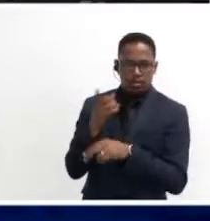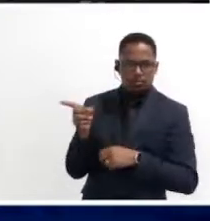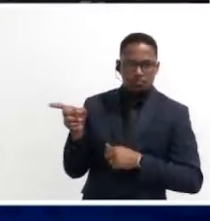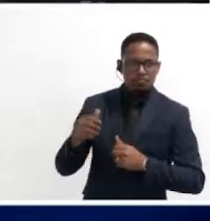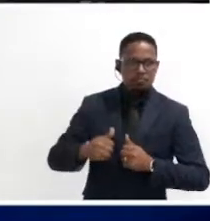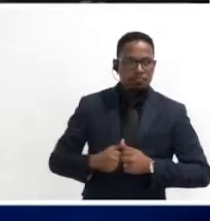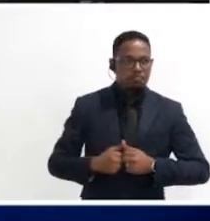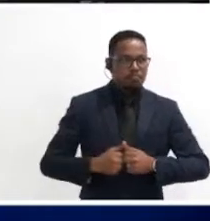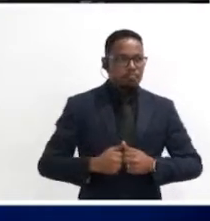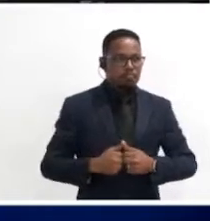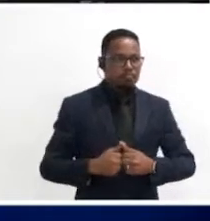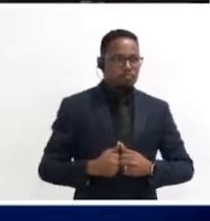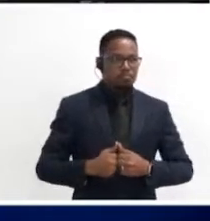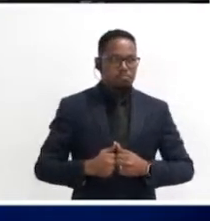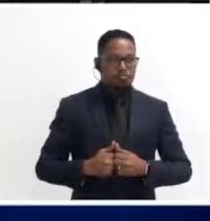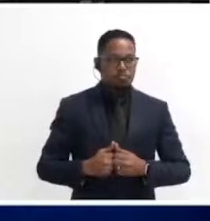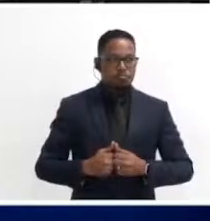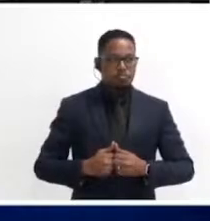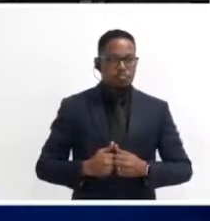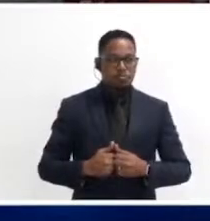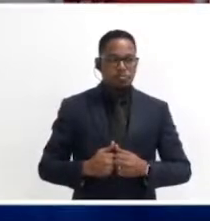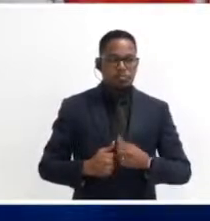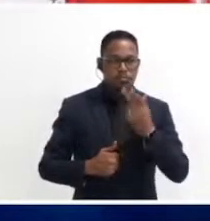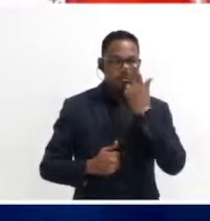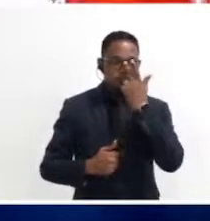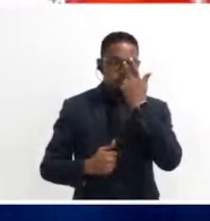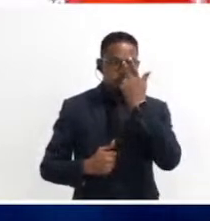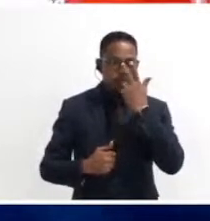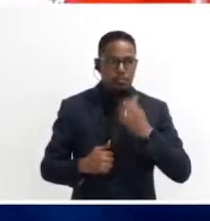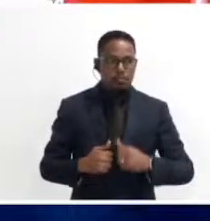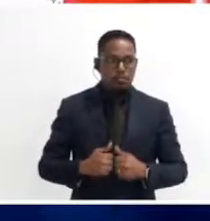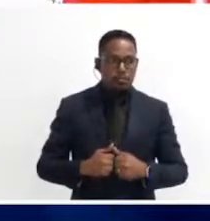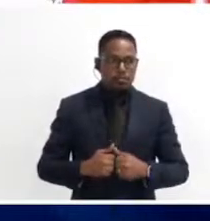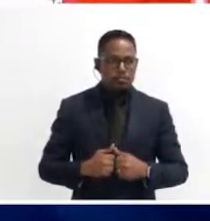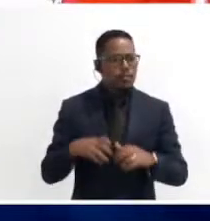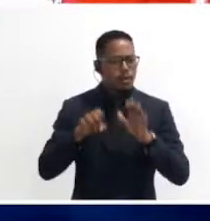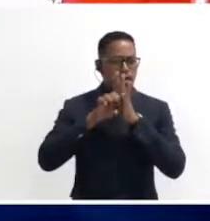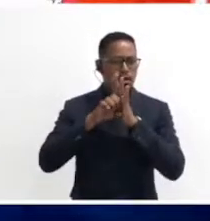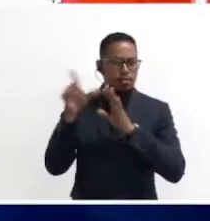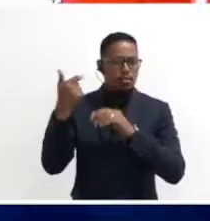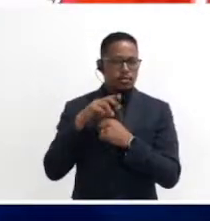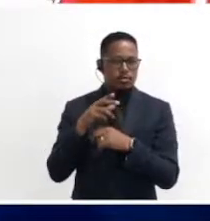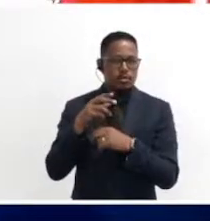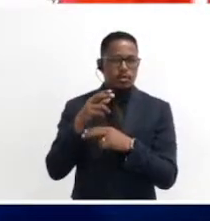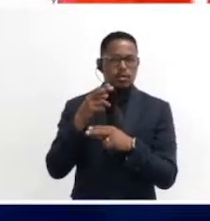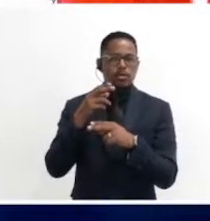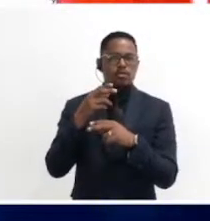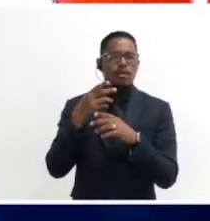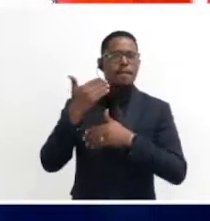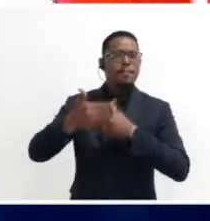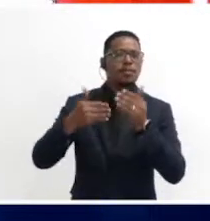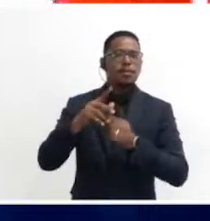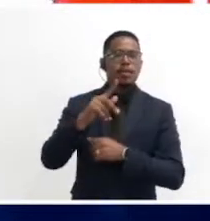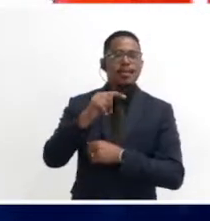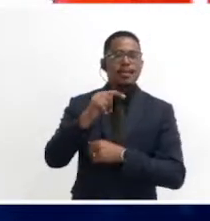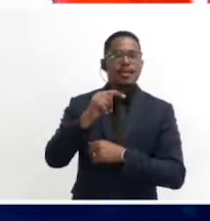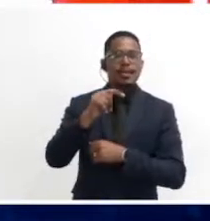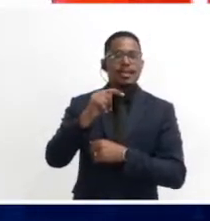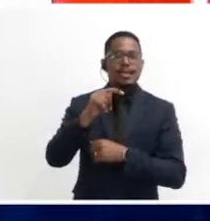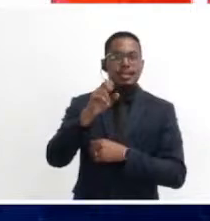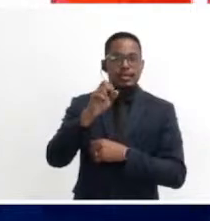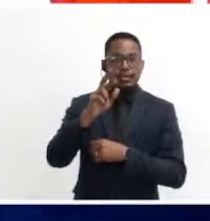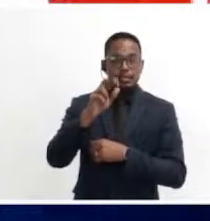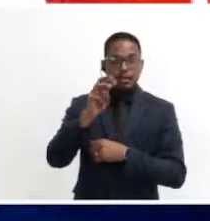So these are ball bonding examples. Again, this is back to the thermosonic process that would be used with copper or gold wire